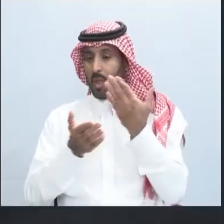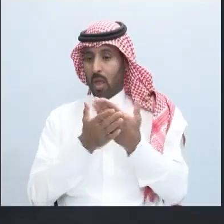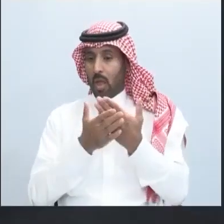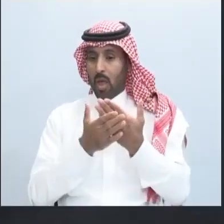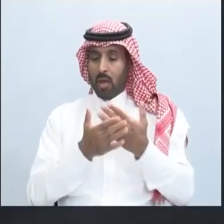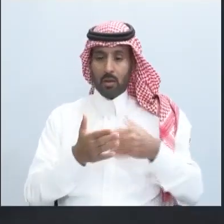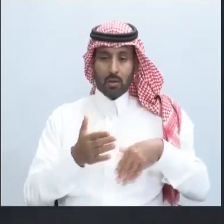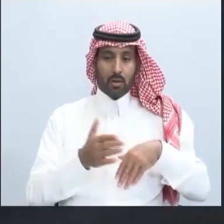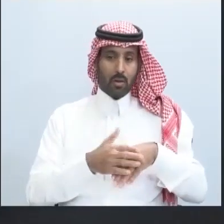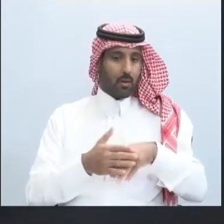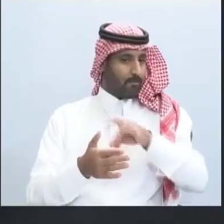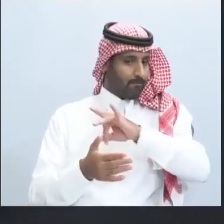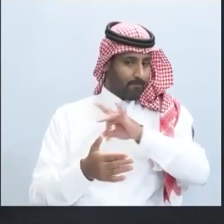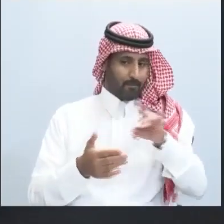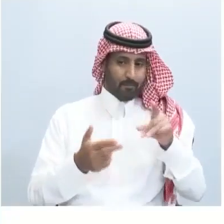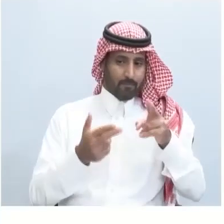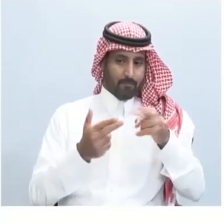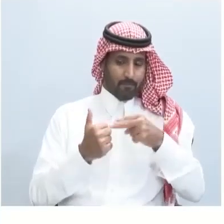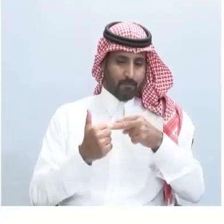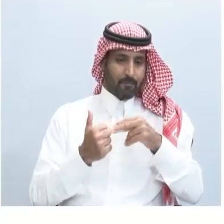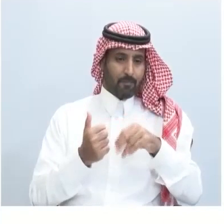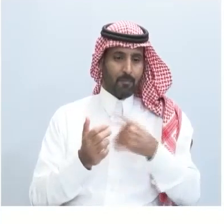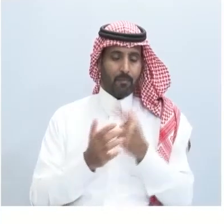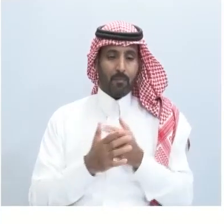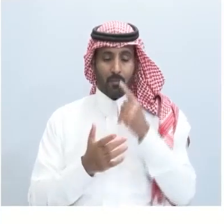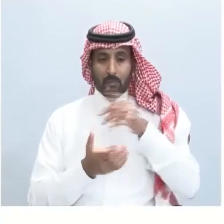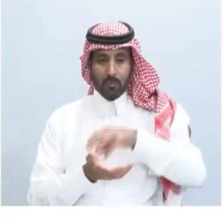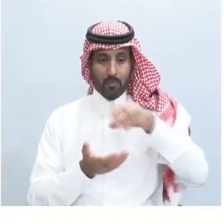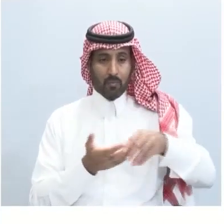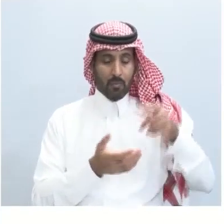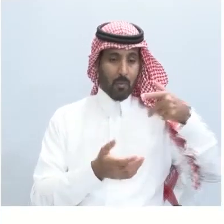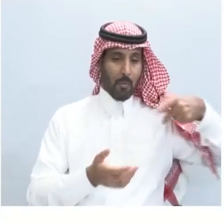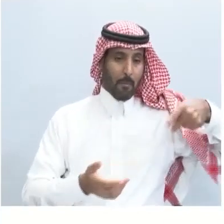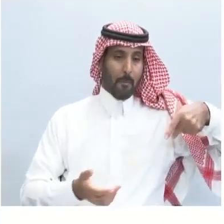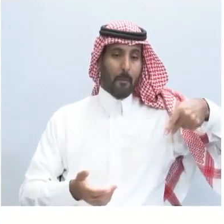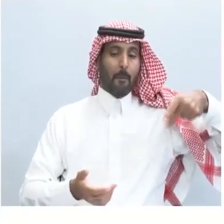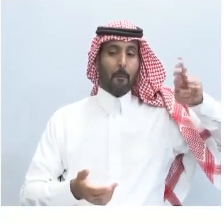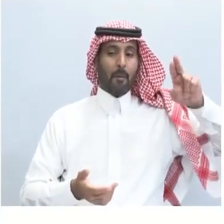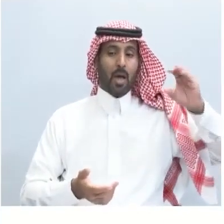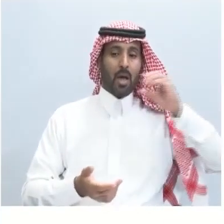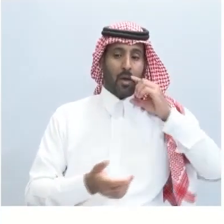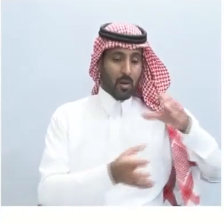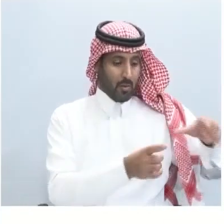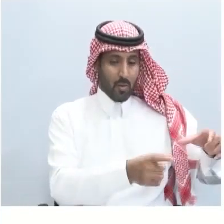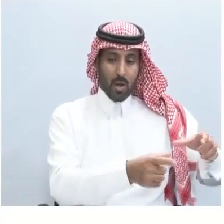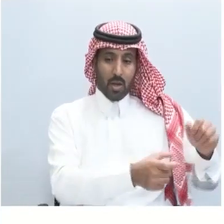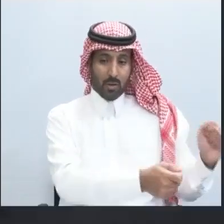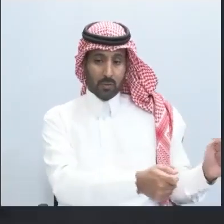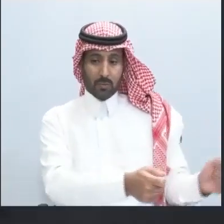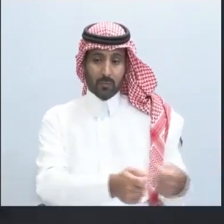here. So, number four is moving the puck. How do you move the puck? Using your